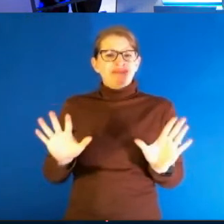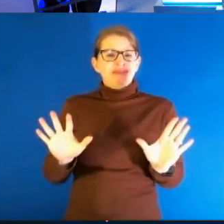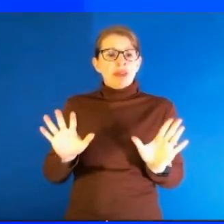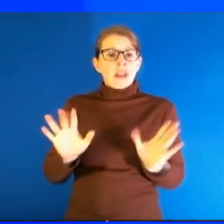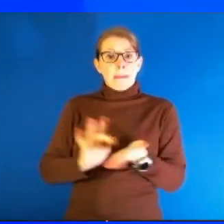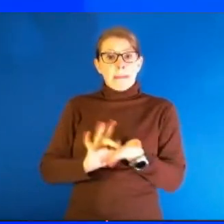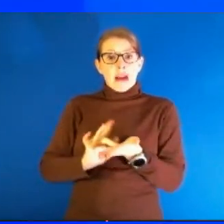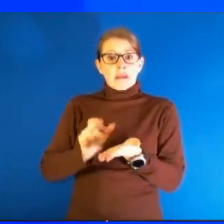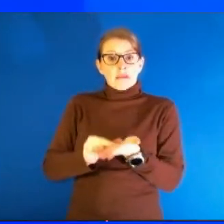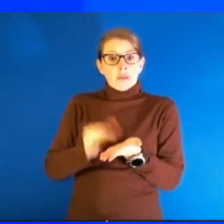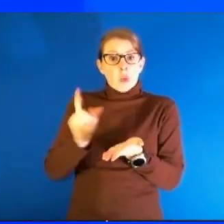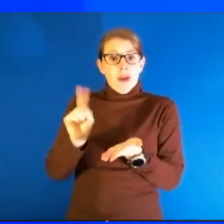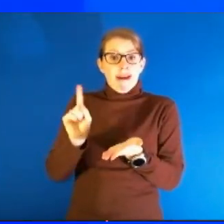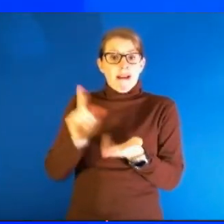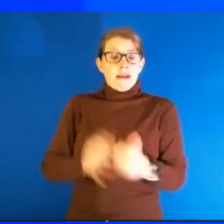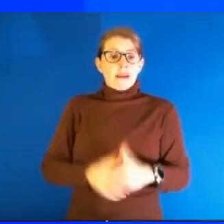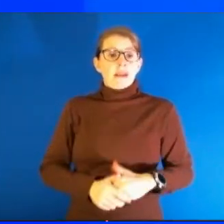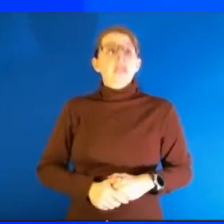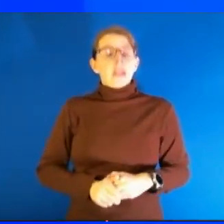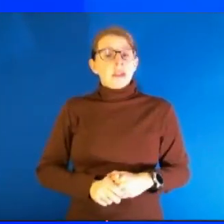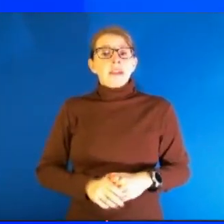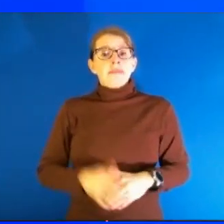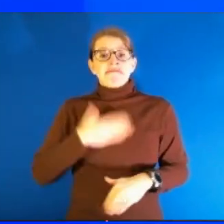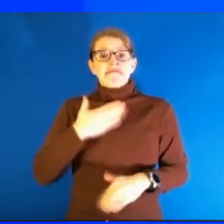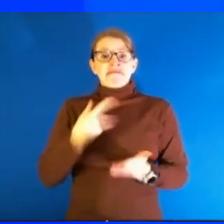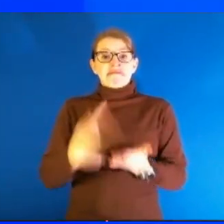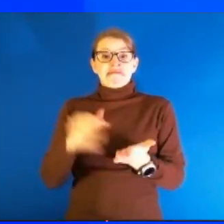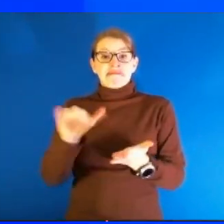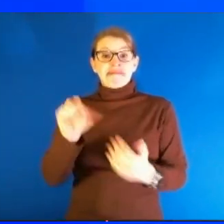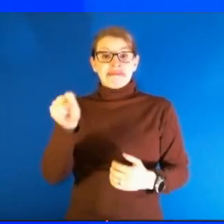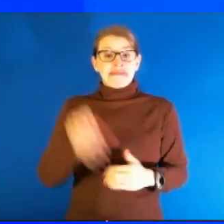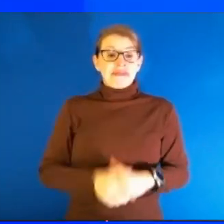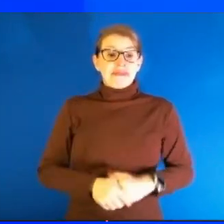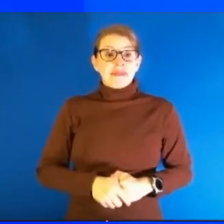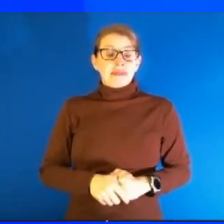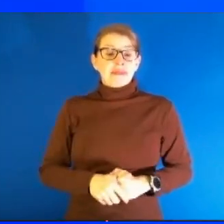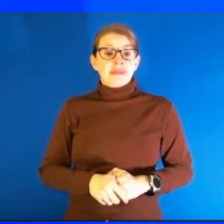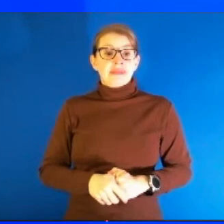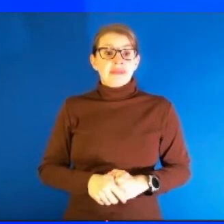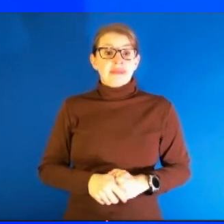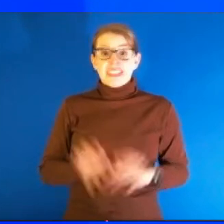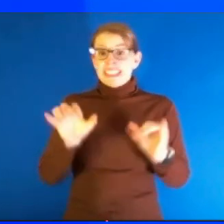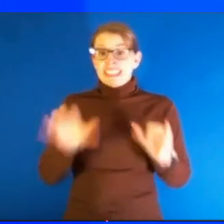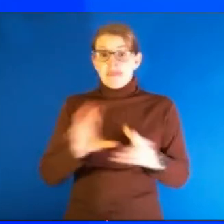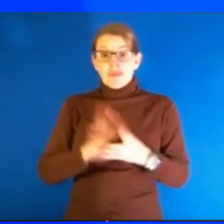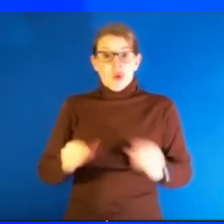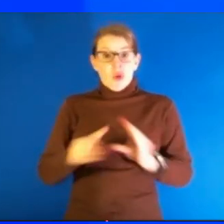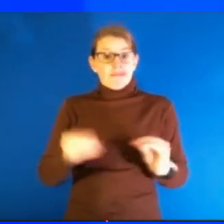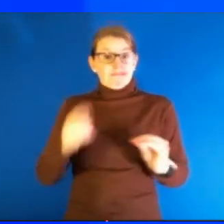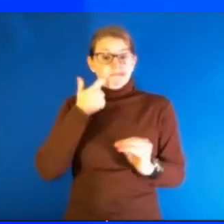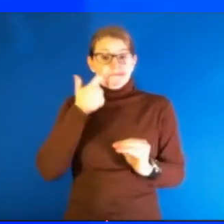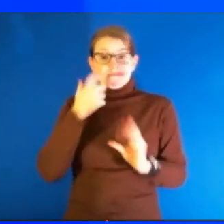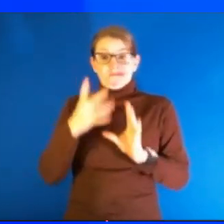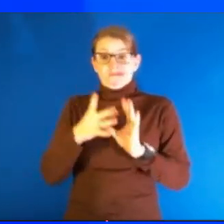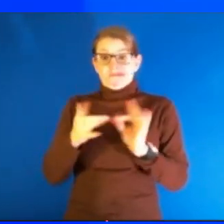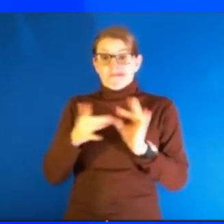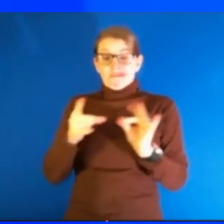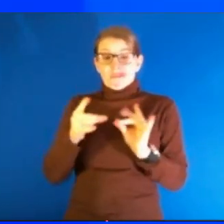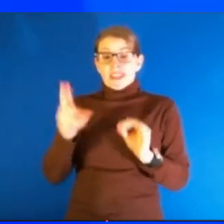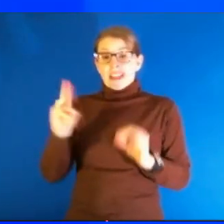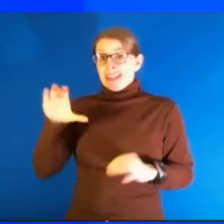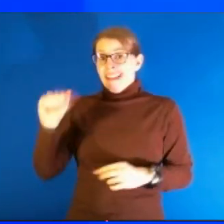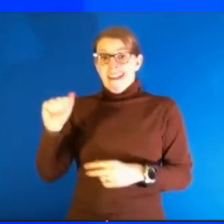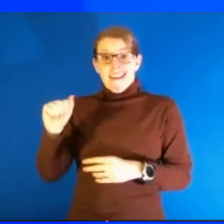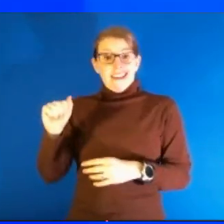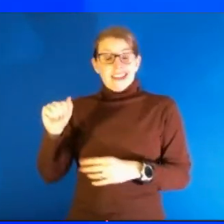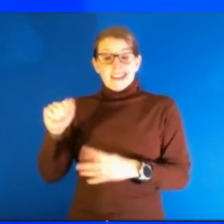at? Yeah, no problem. I'm happy to talk about that. It's the same story that I just was talking about with the new monoclonal antibodies.